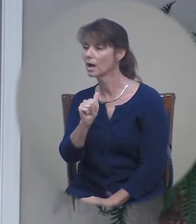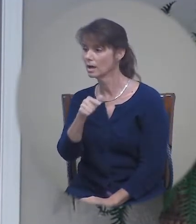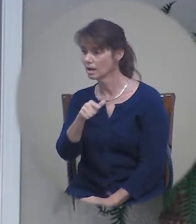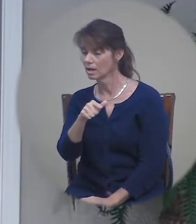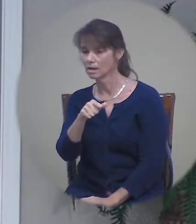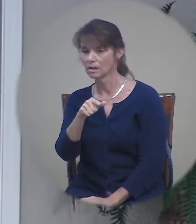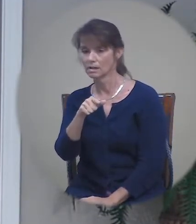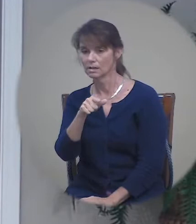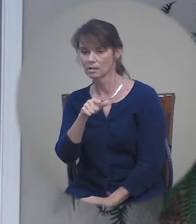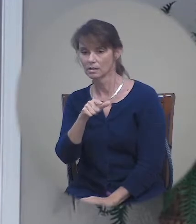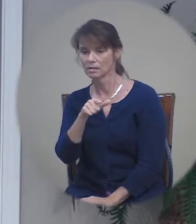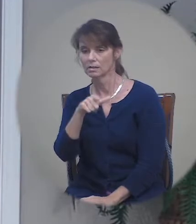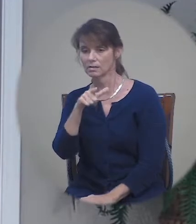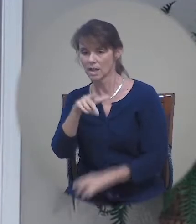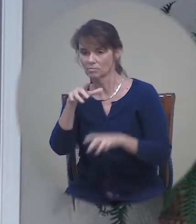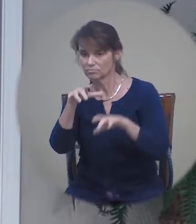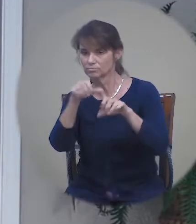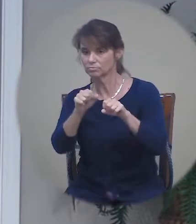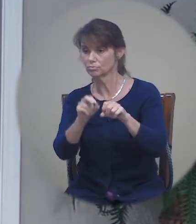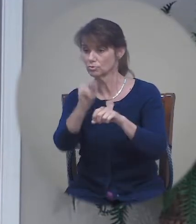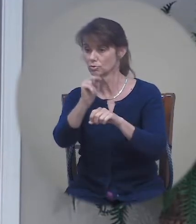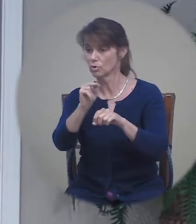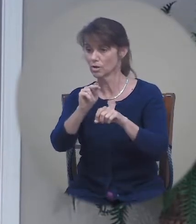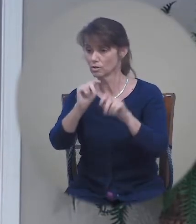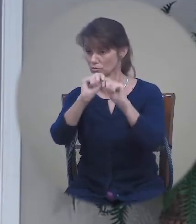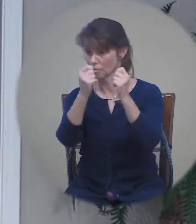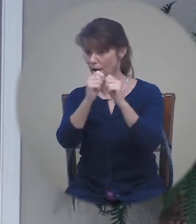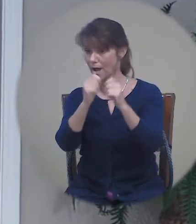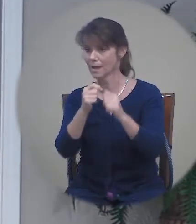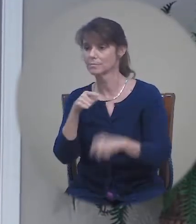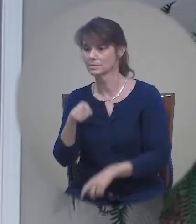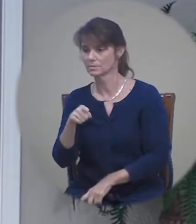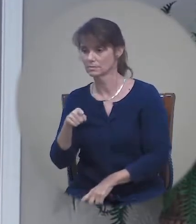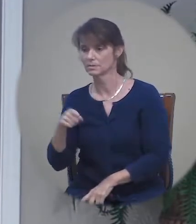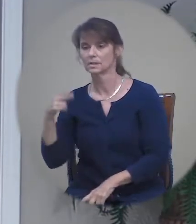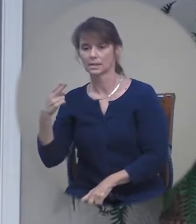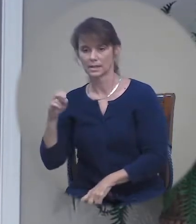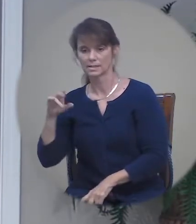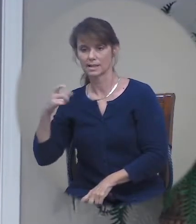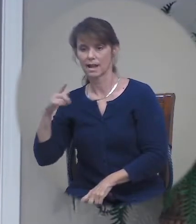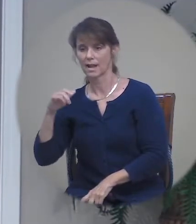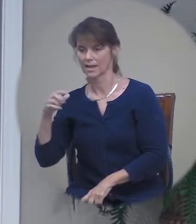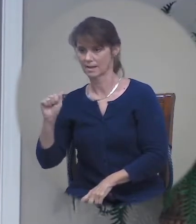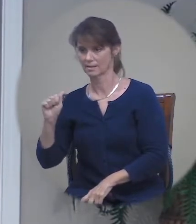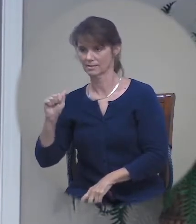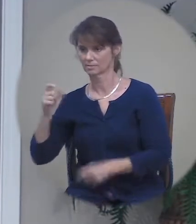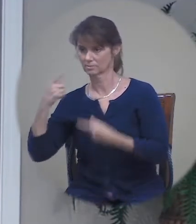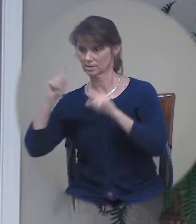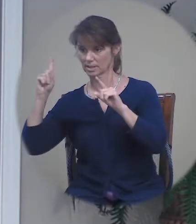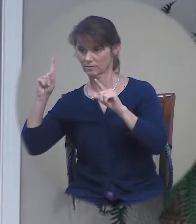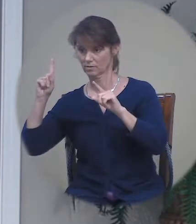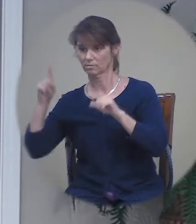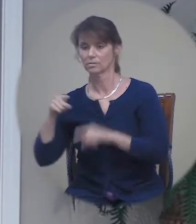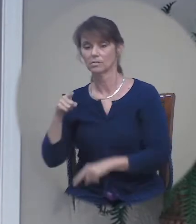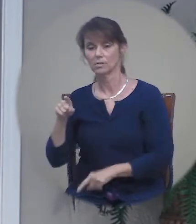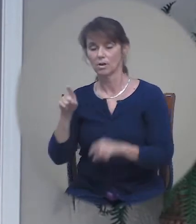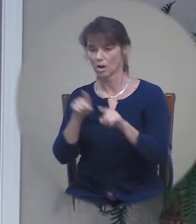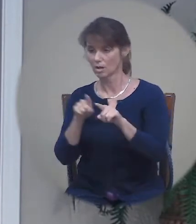later taken the northern tribes away. He was successful in overcoming the Philistines, even going as far as